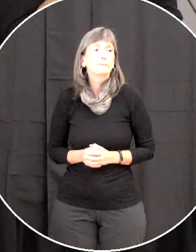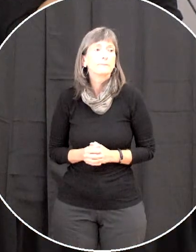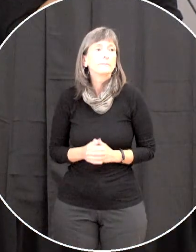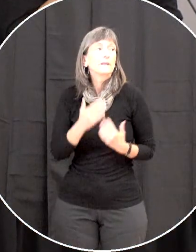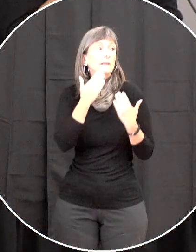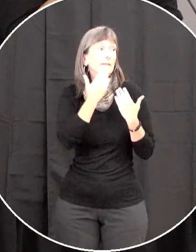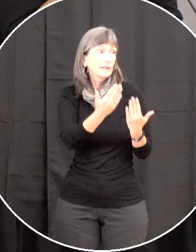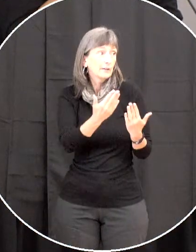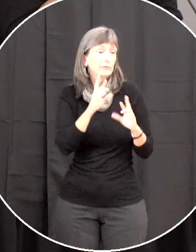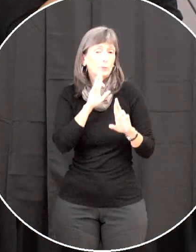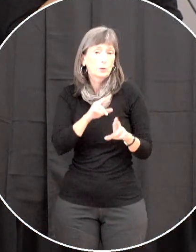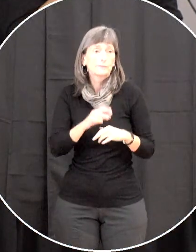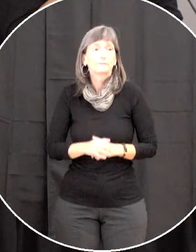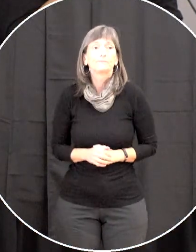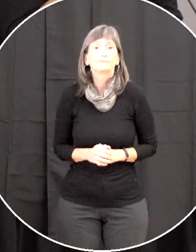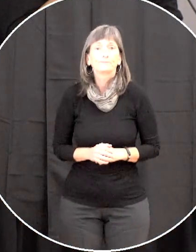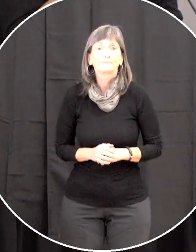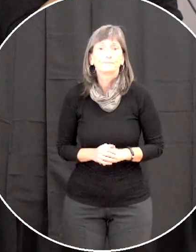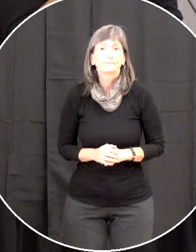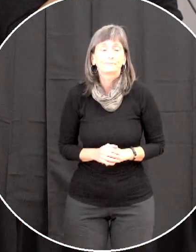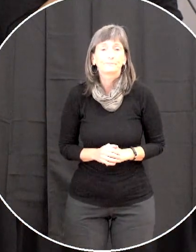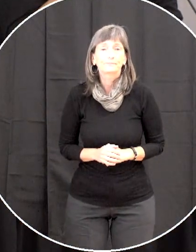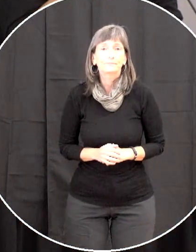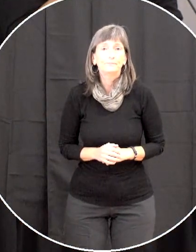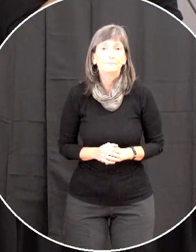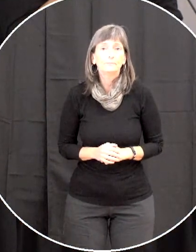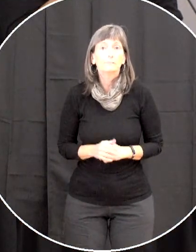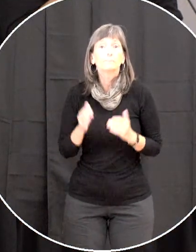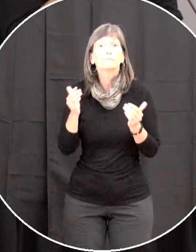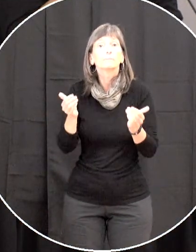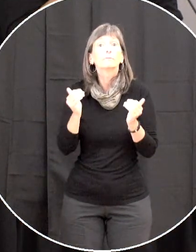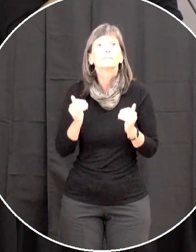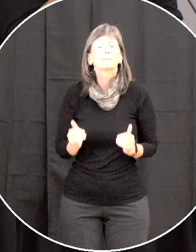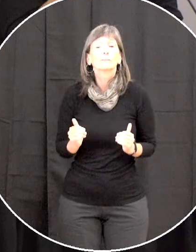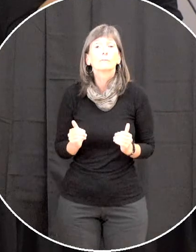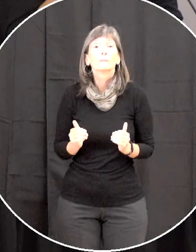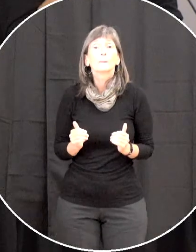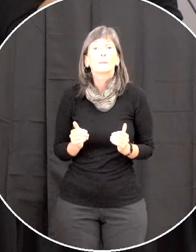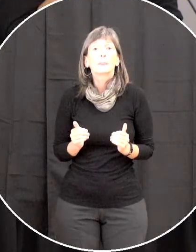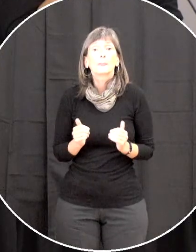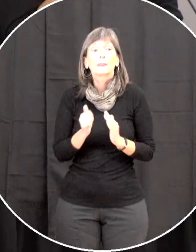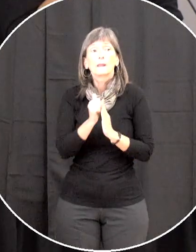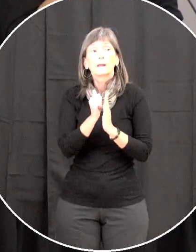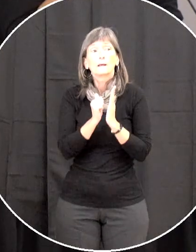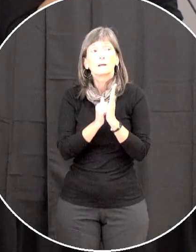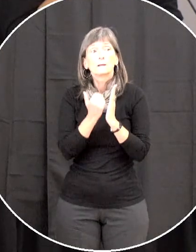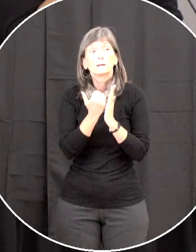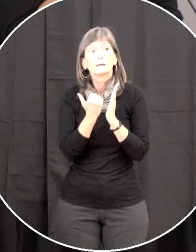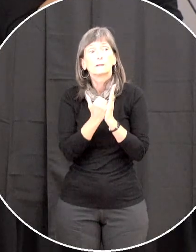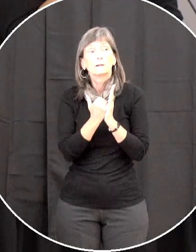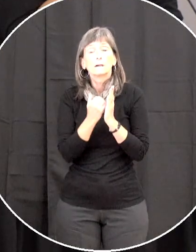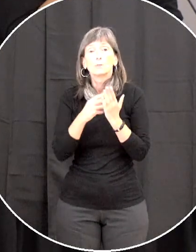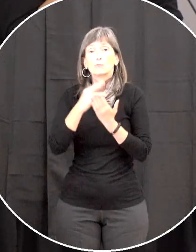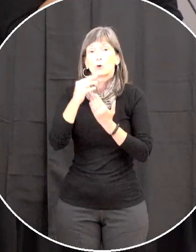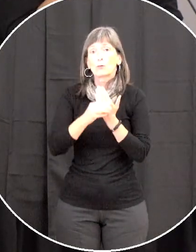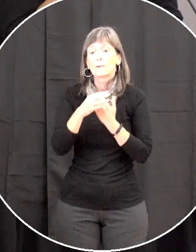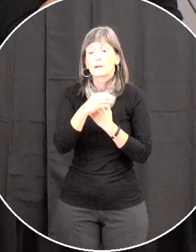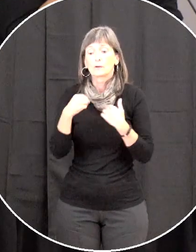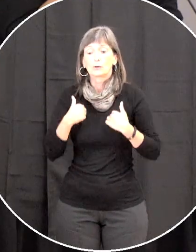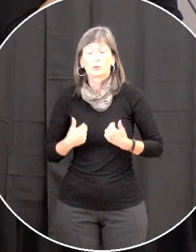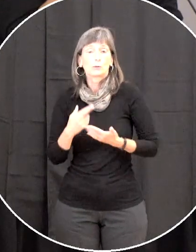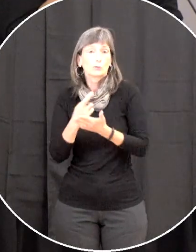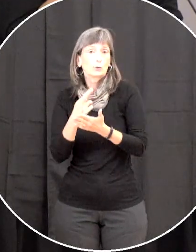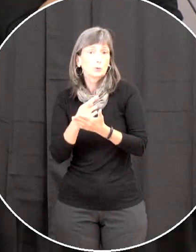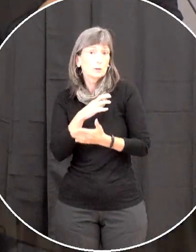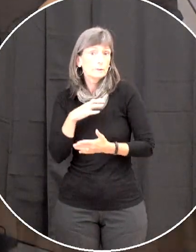Thank you very much for the report, Steve. You're welcome, Chair. Next on the agenda is the report from the Programs and Human Resources